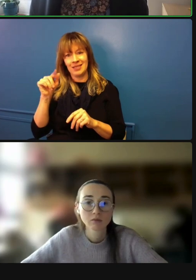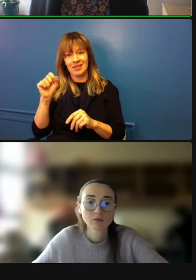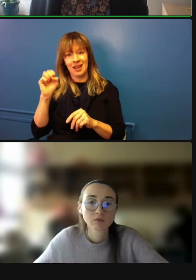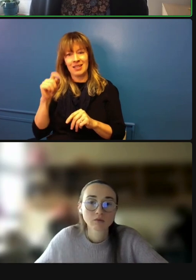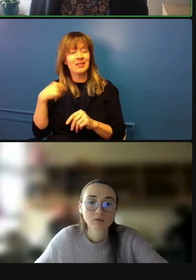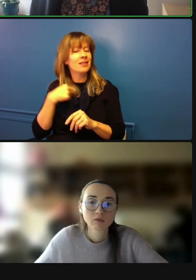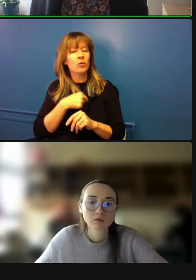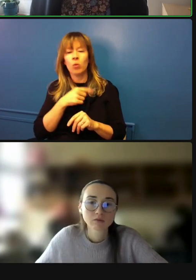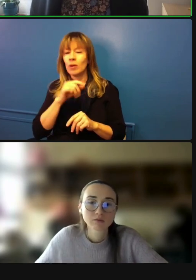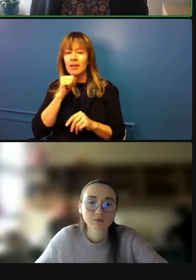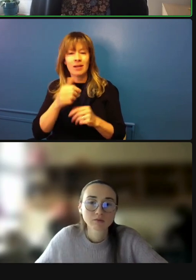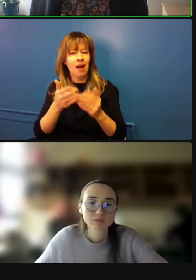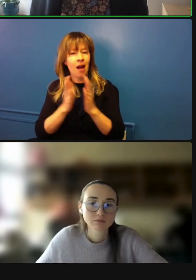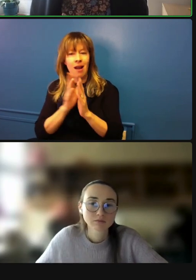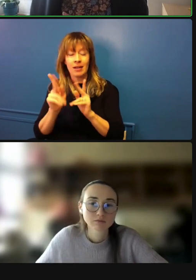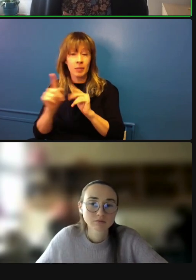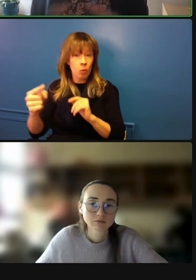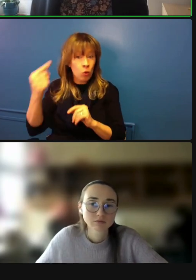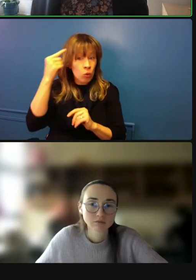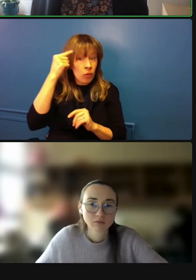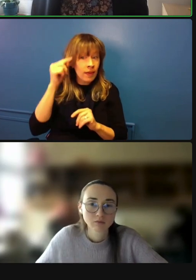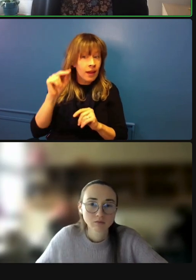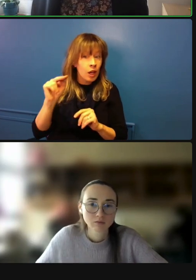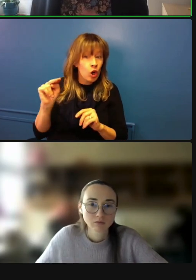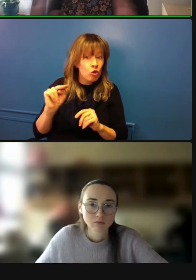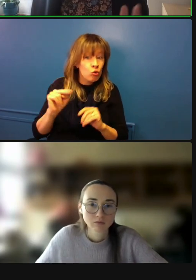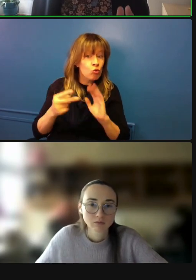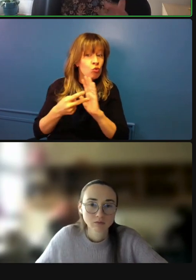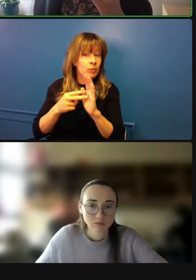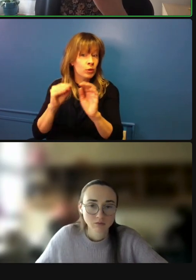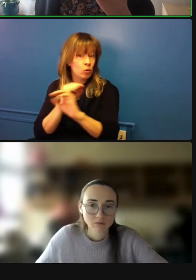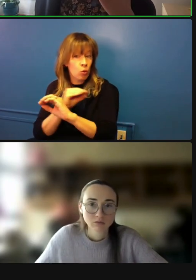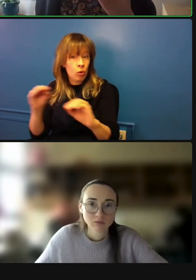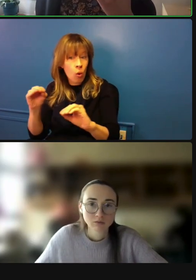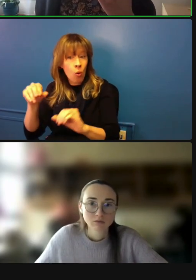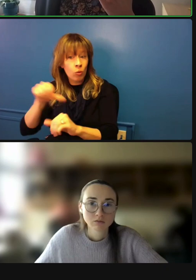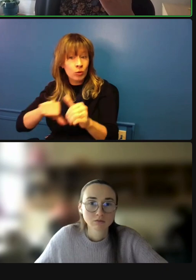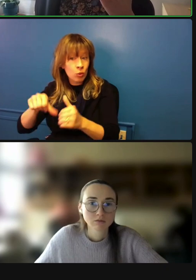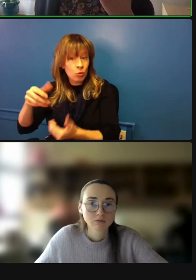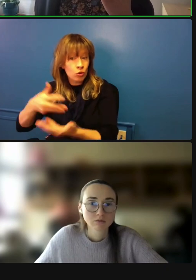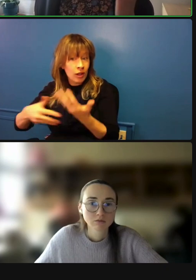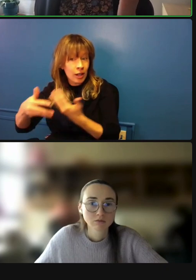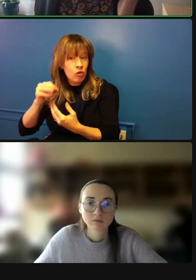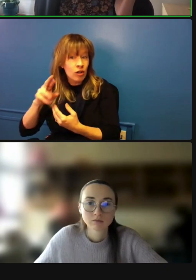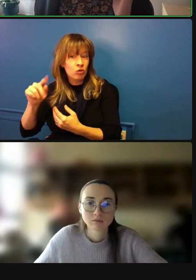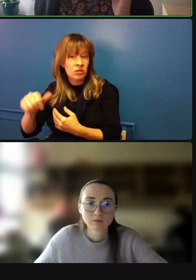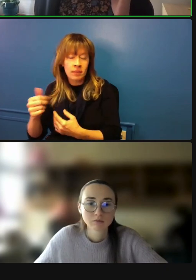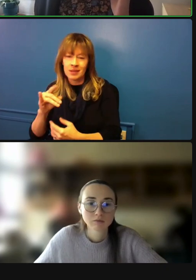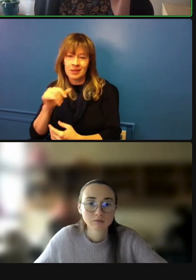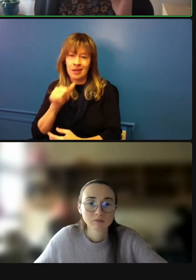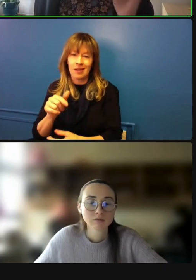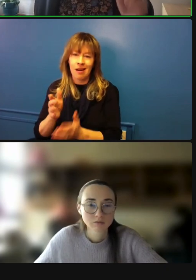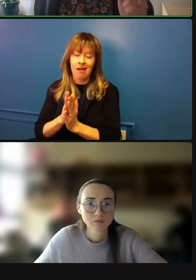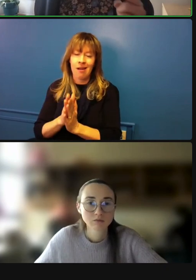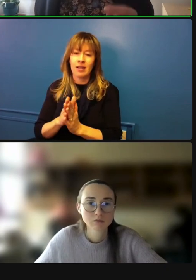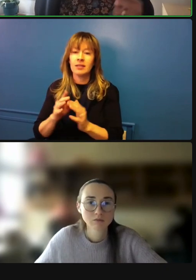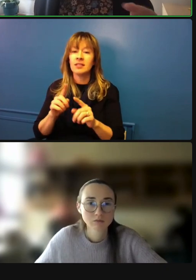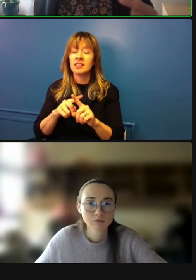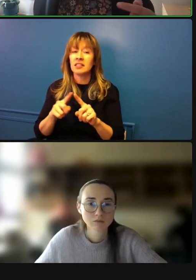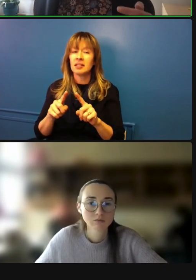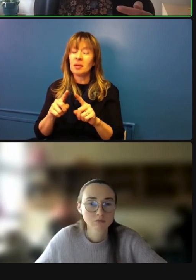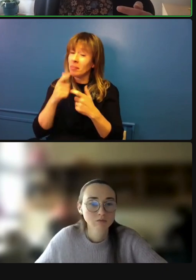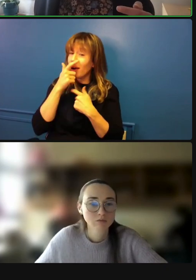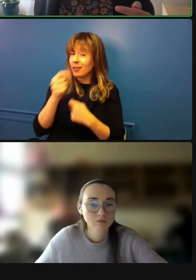ask people if they thought neutral meant no social interaction or something else. But it's an